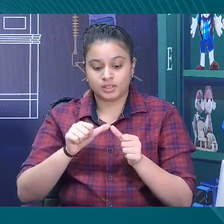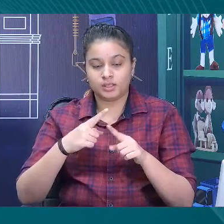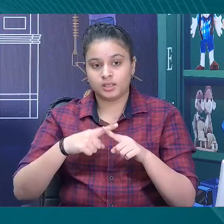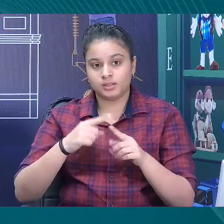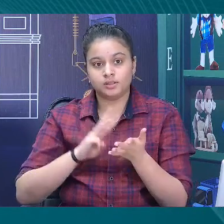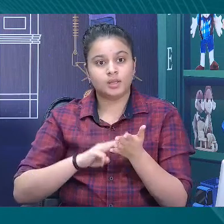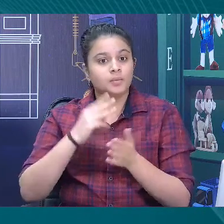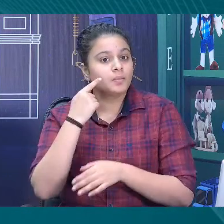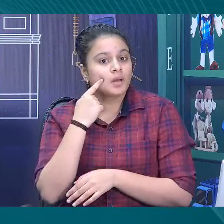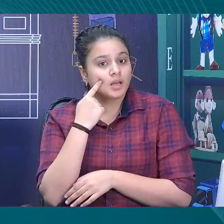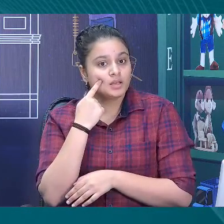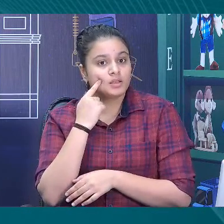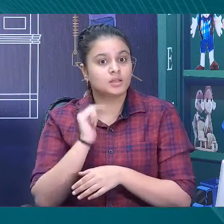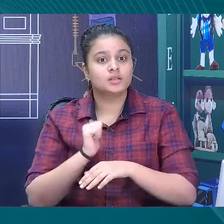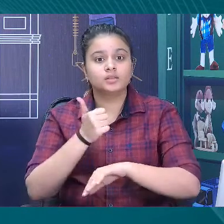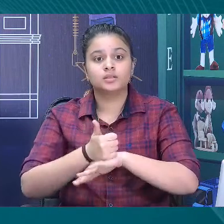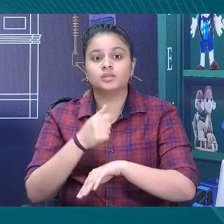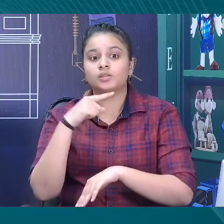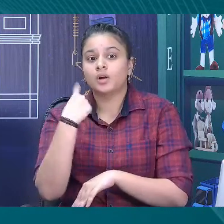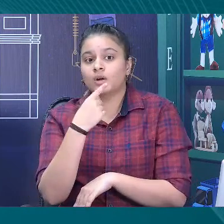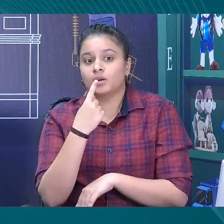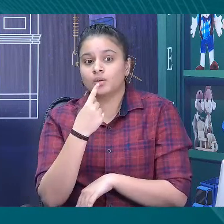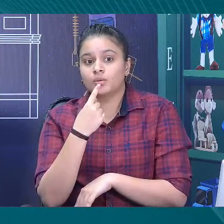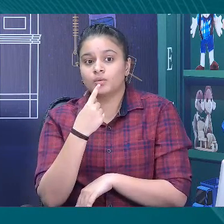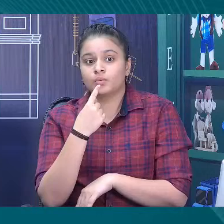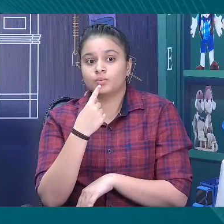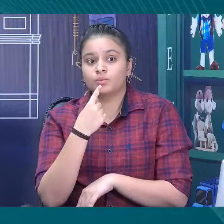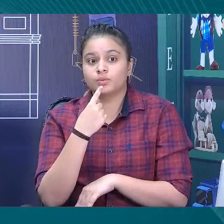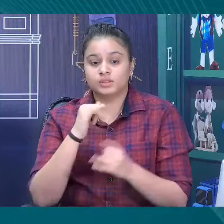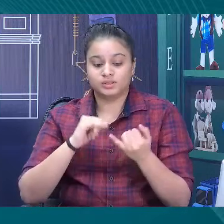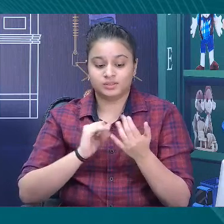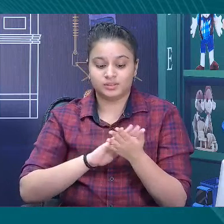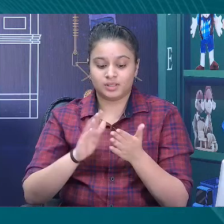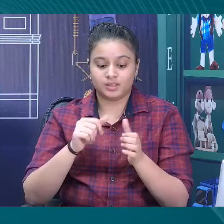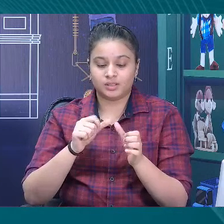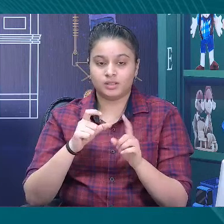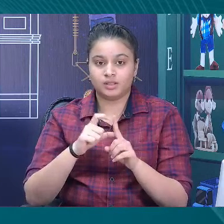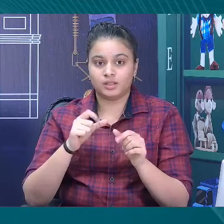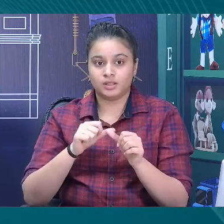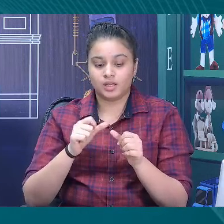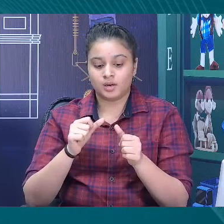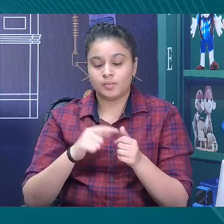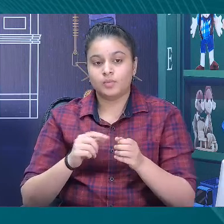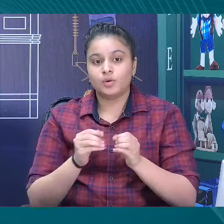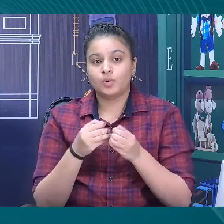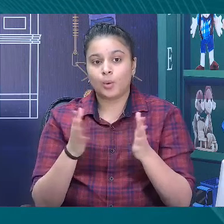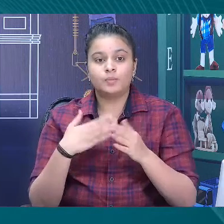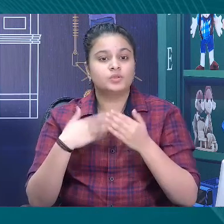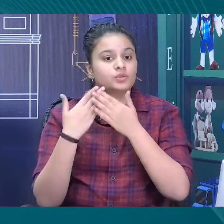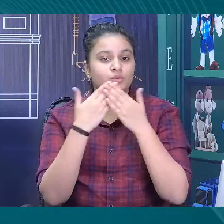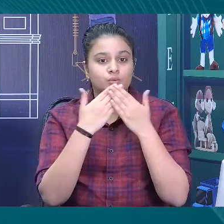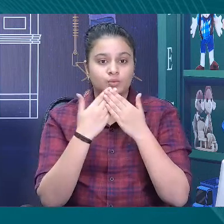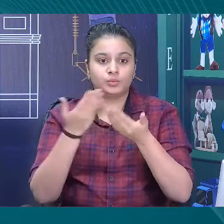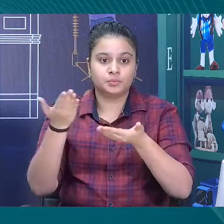is founder director of Sankalp, the Open School. Welcome to the session, ma'am.